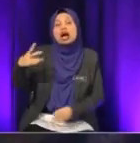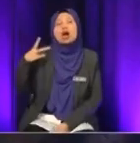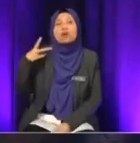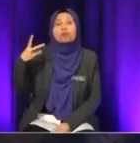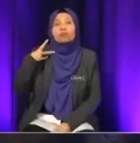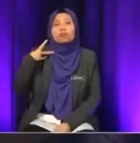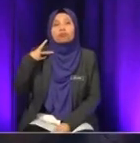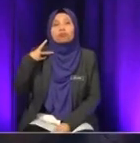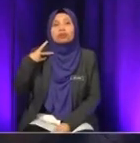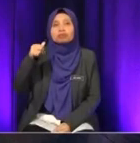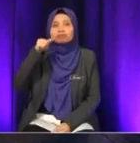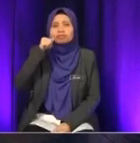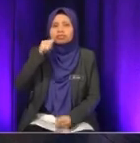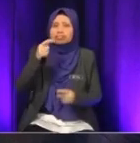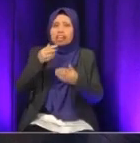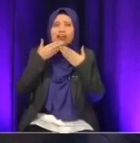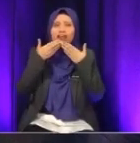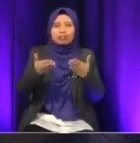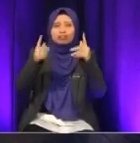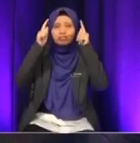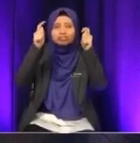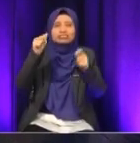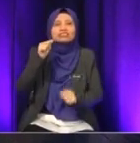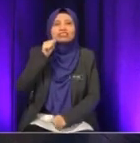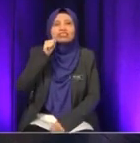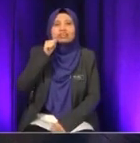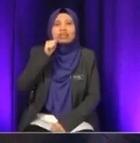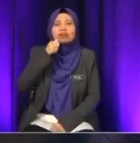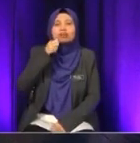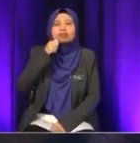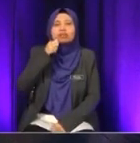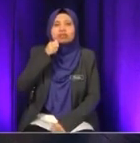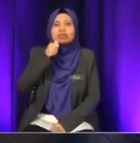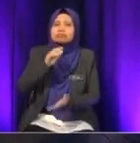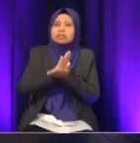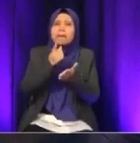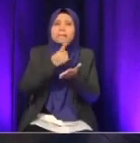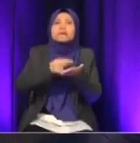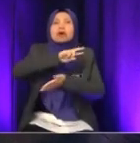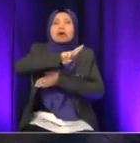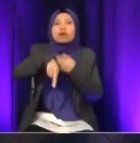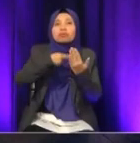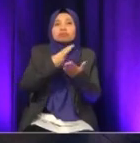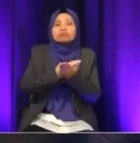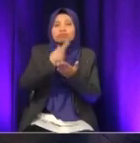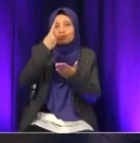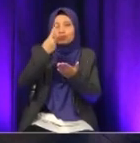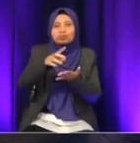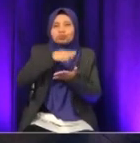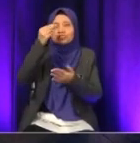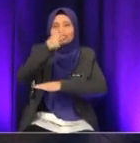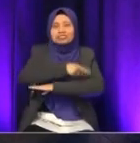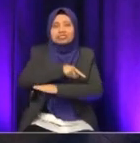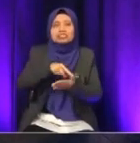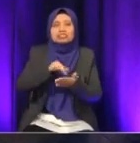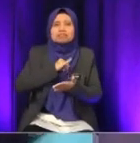teacher Amirah. Thank you, teacher. So, can we have a quick summary of what we learned today to the people at home as well? Okay, so